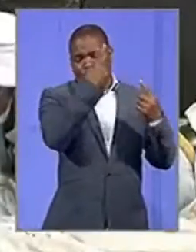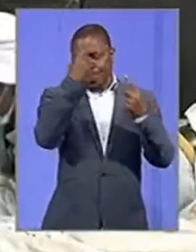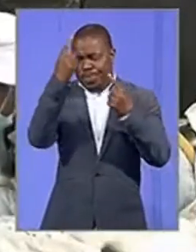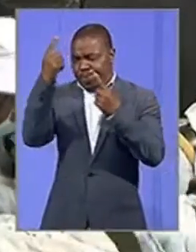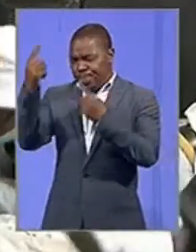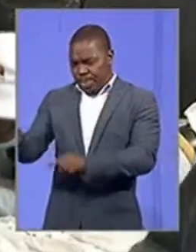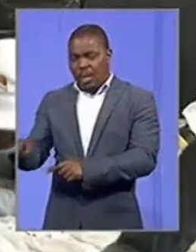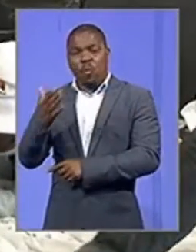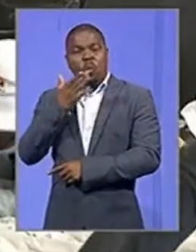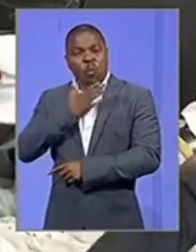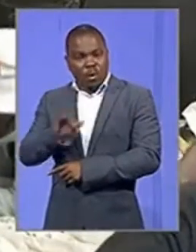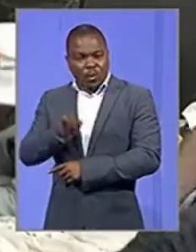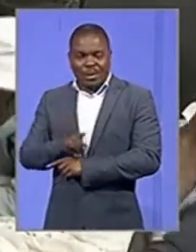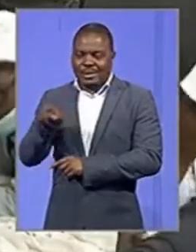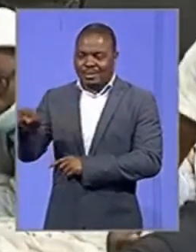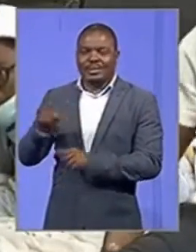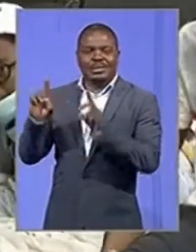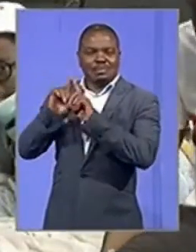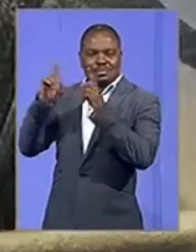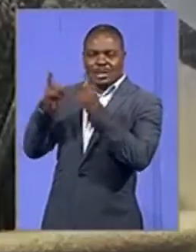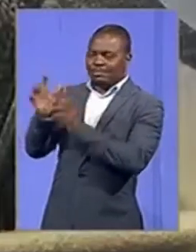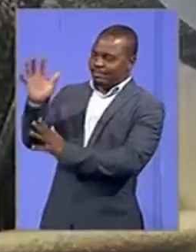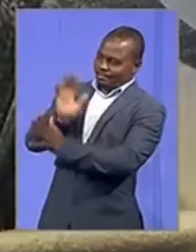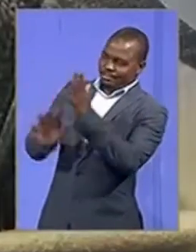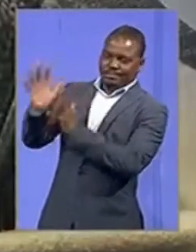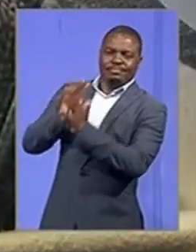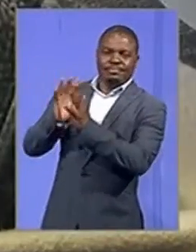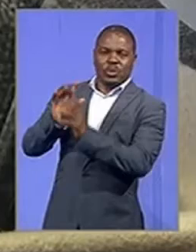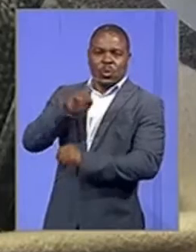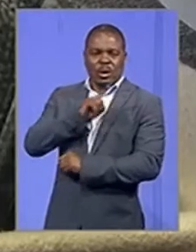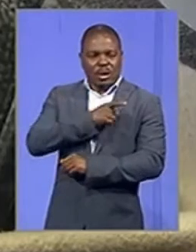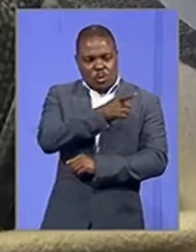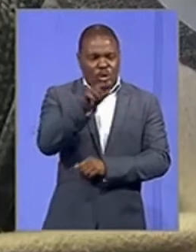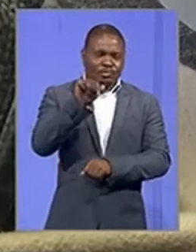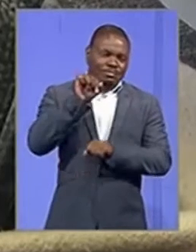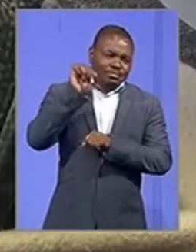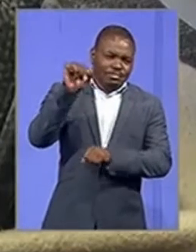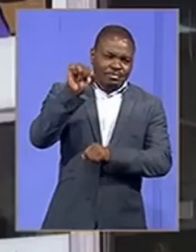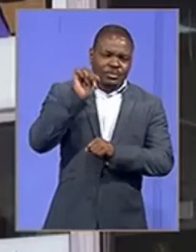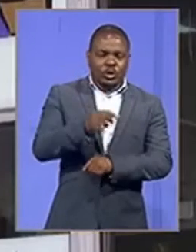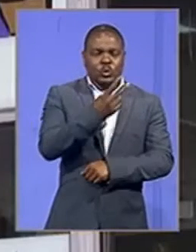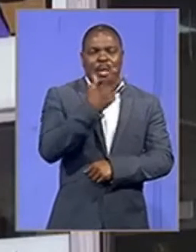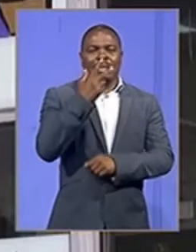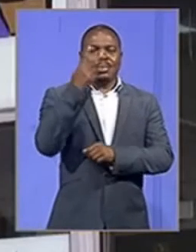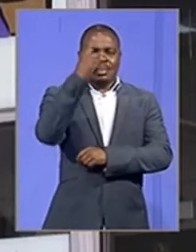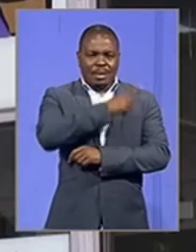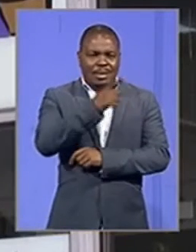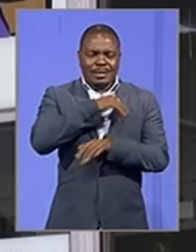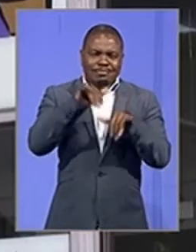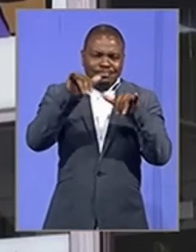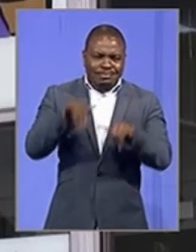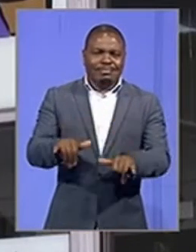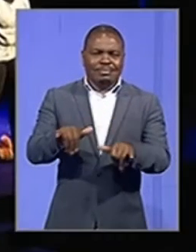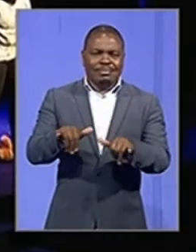fumane dikarabo lefapheng la bonono le botjhaba ka mora ho ipelaetsa matsatsi a 29 ba dutse ebile ba